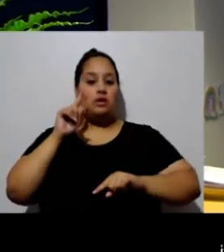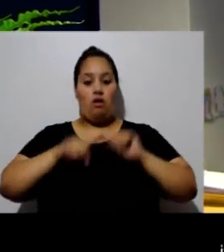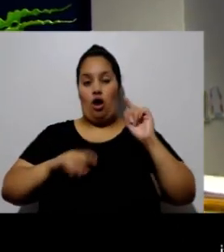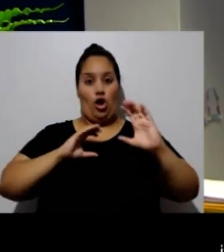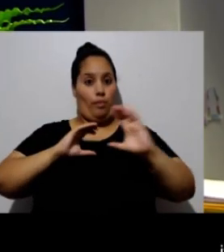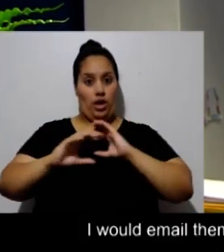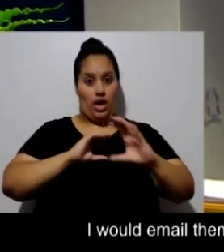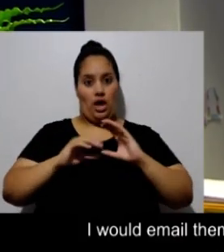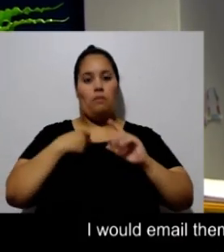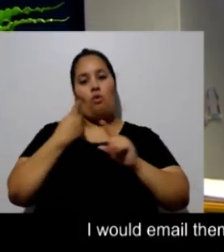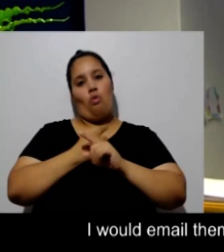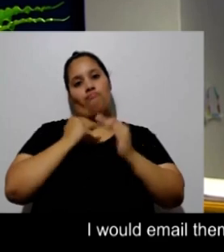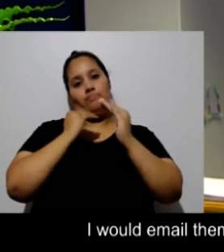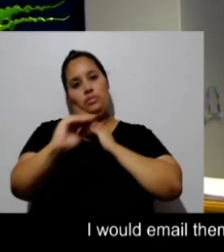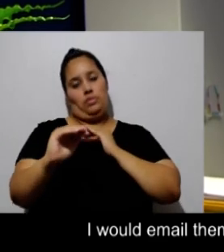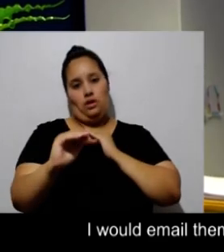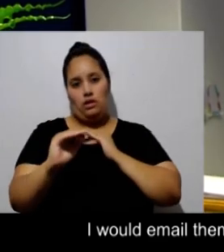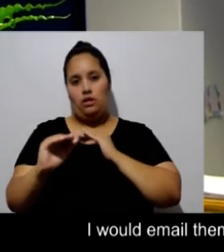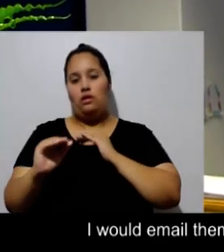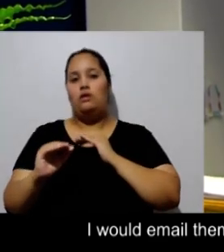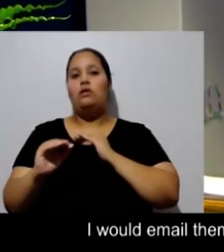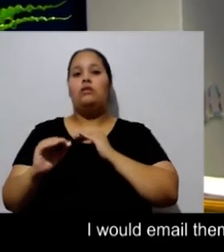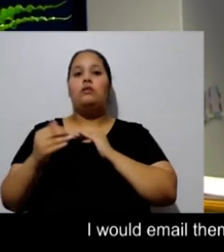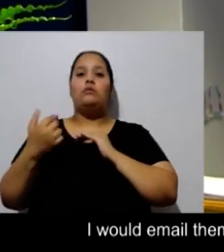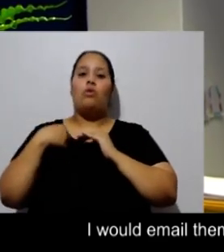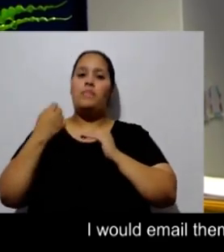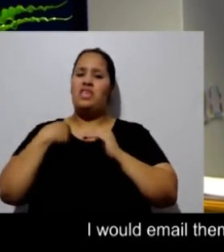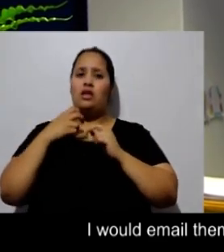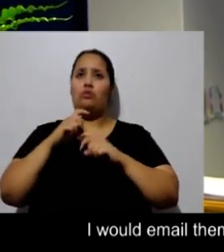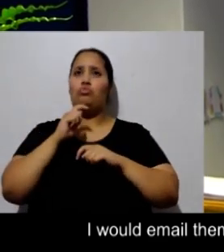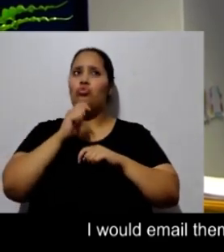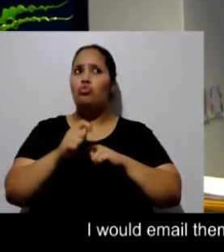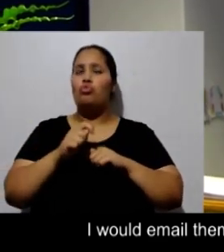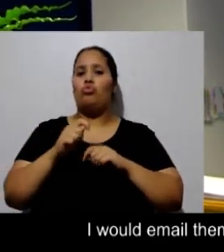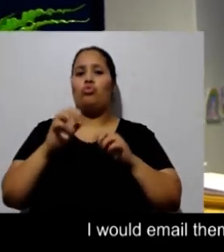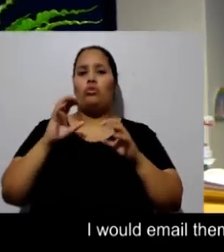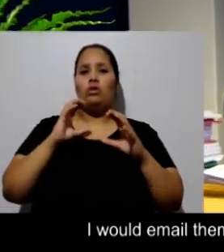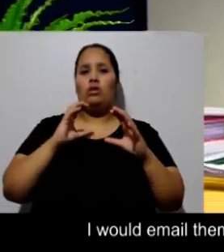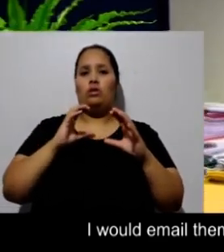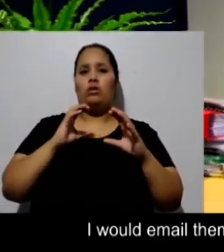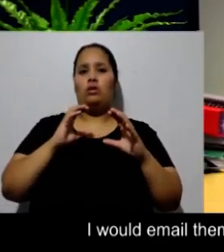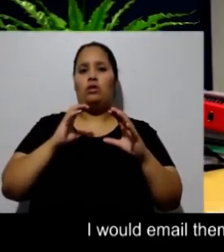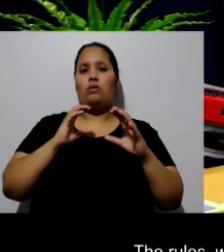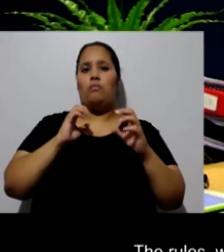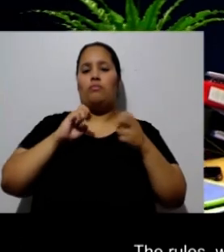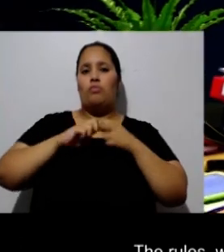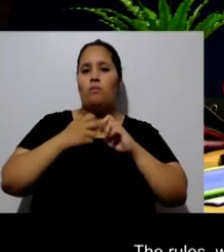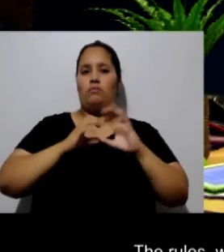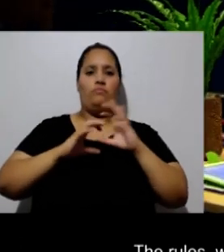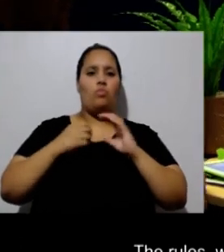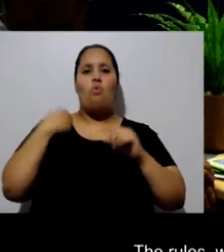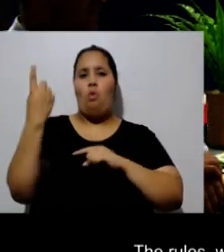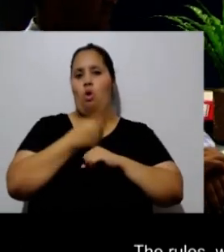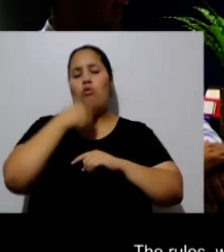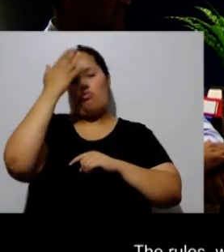can't communicate with them, I will send them email. So, I, I don't really have challenges to take it up with people because